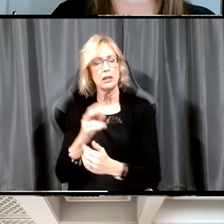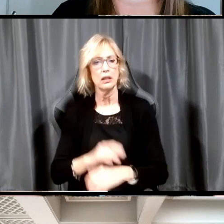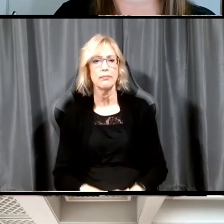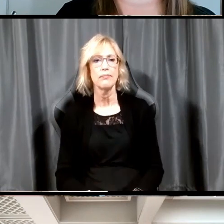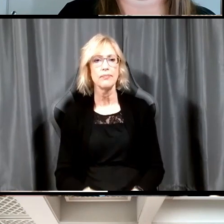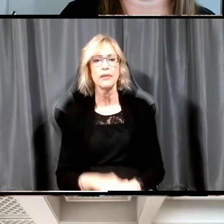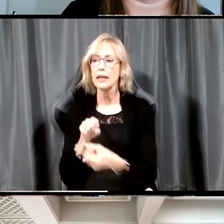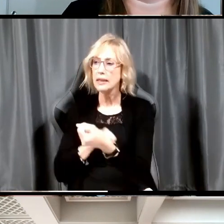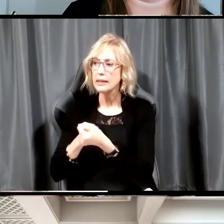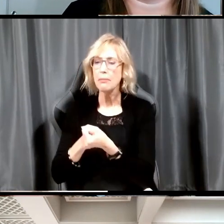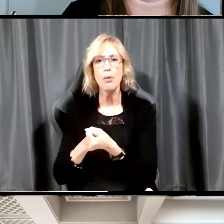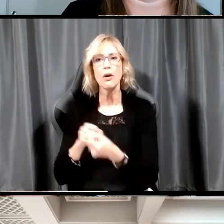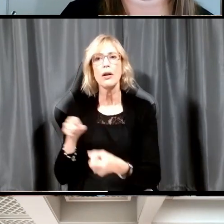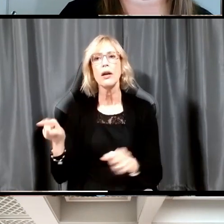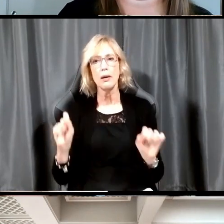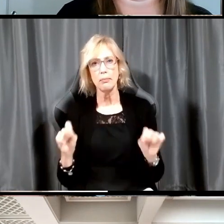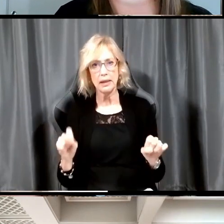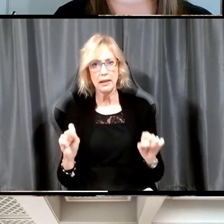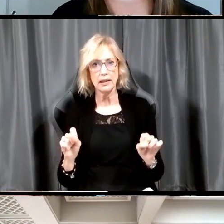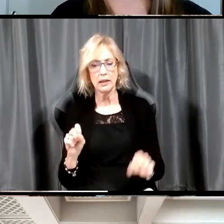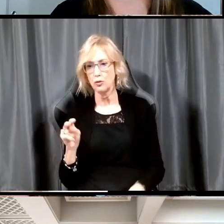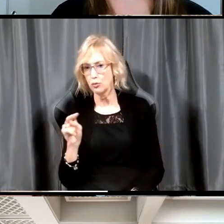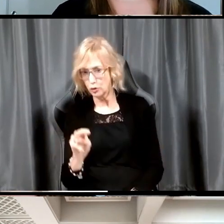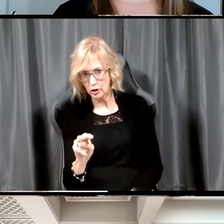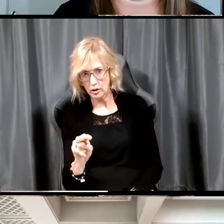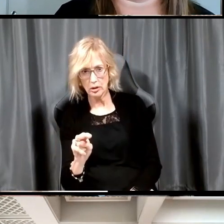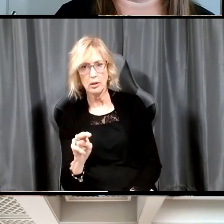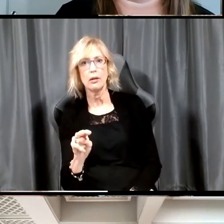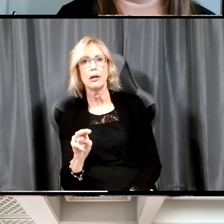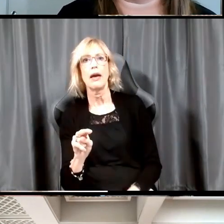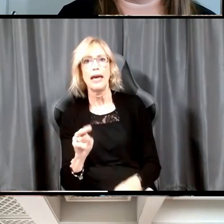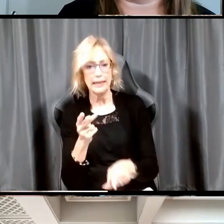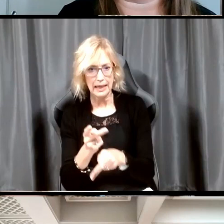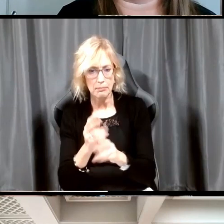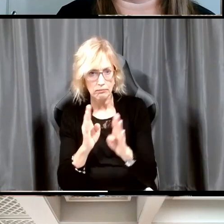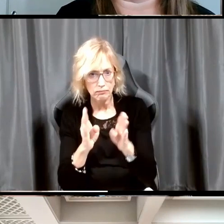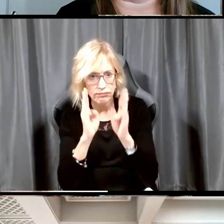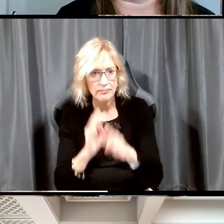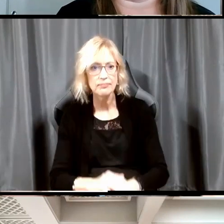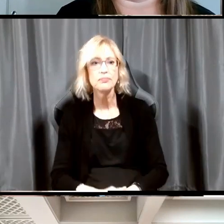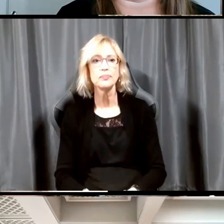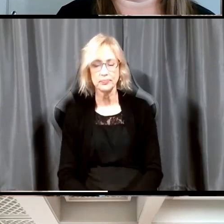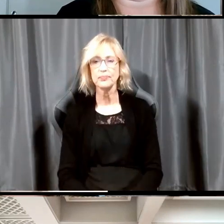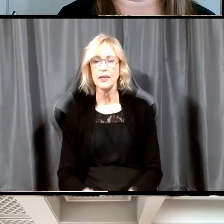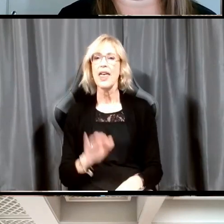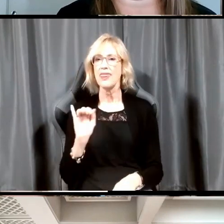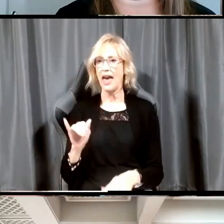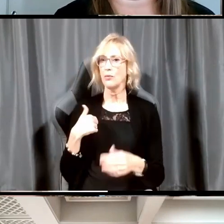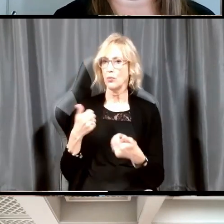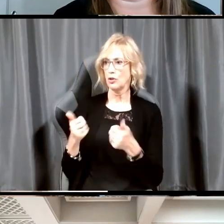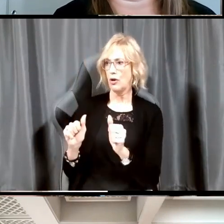child's ability to establish and maintain visual attention. And these are the kind of things that we're looking for when we're trying to support